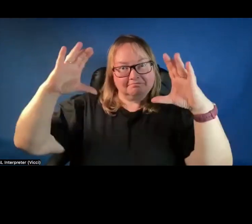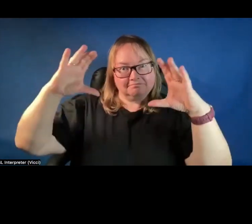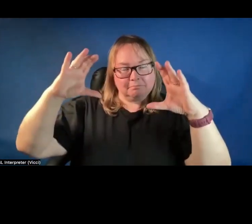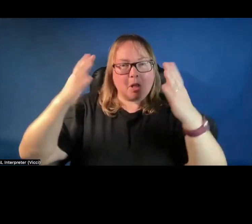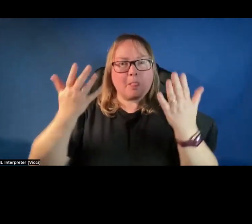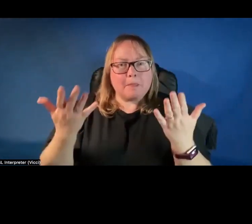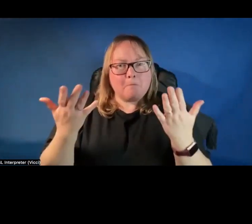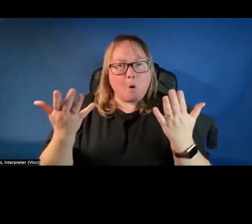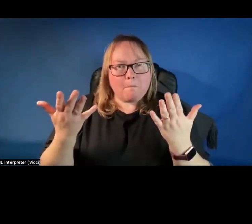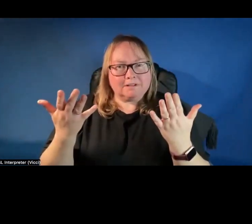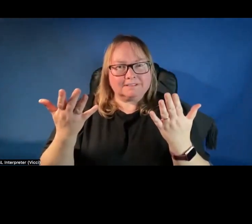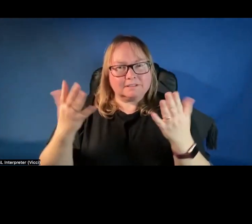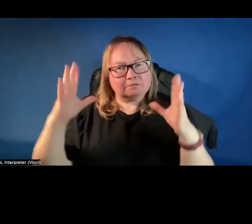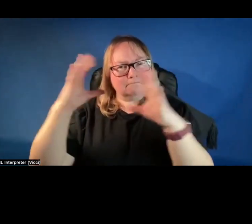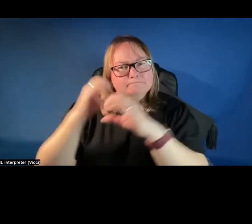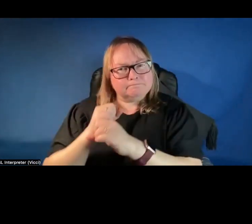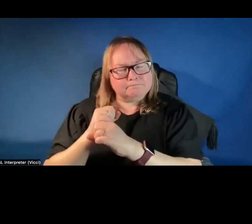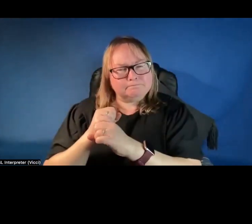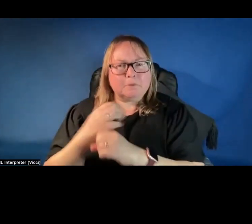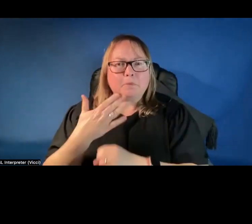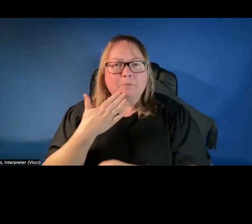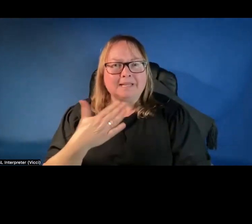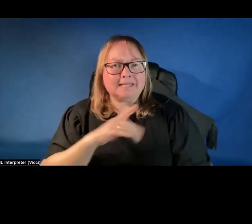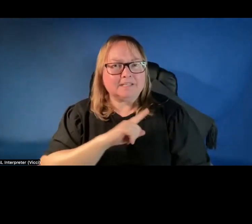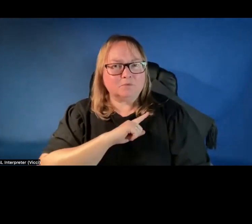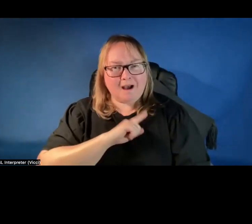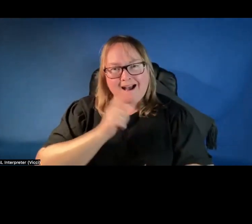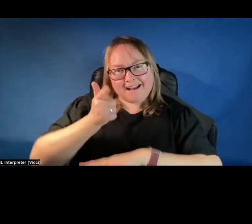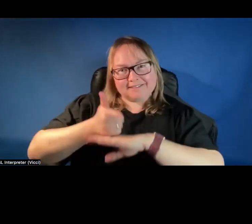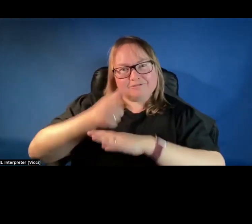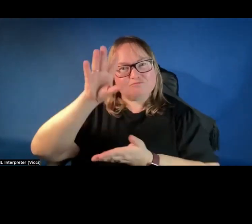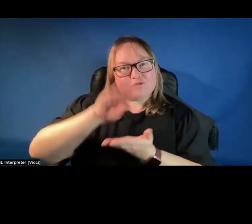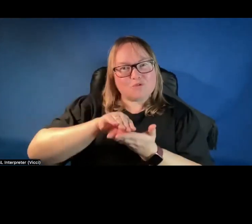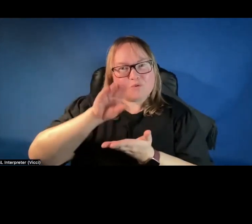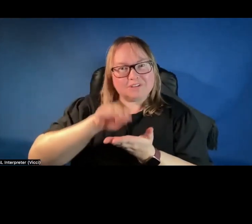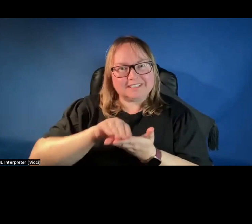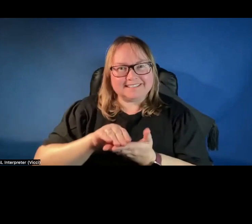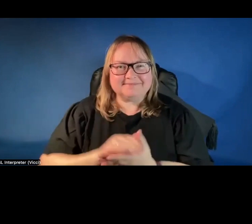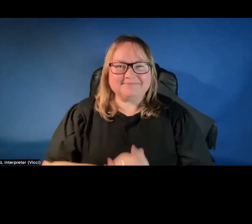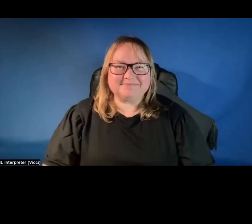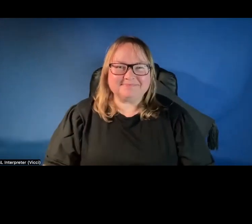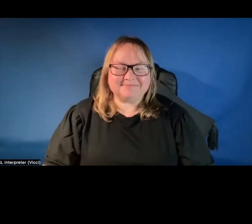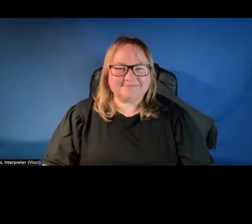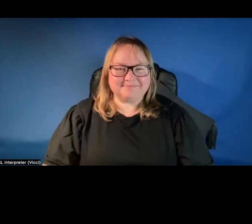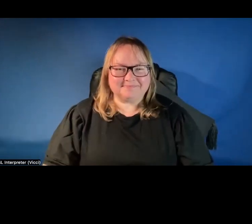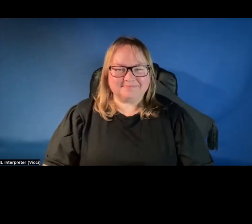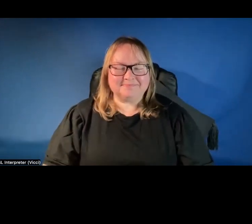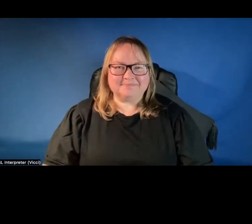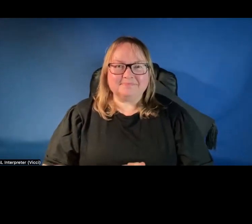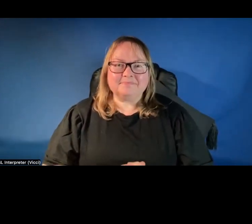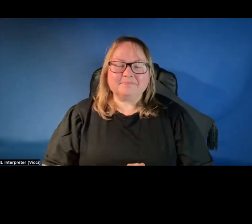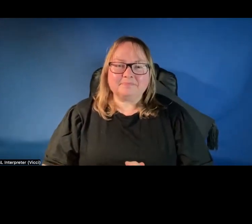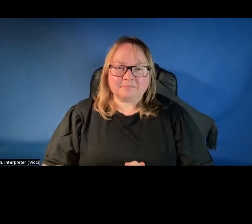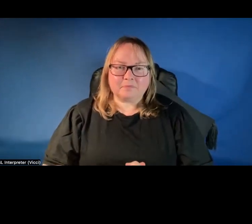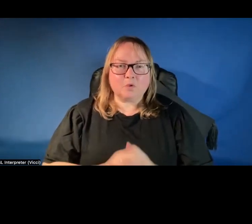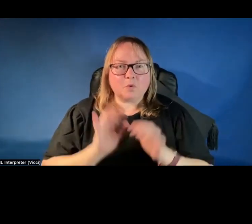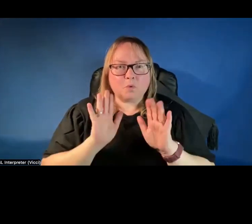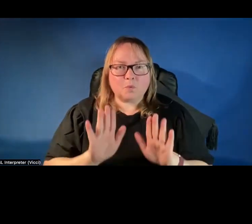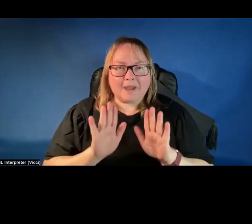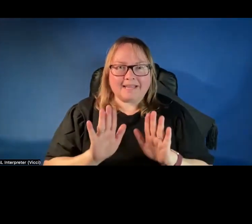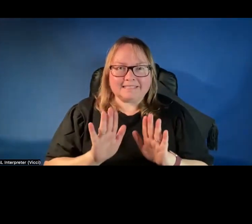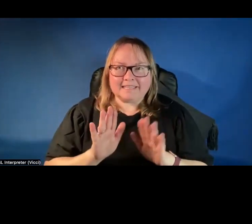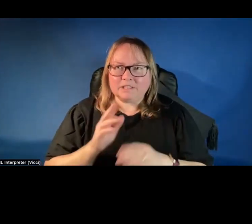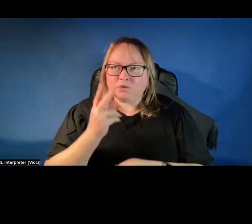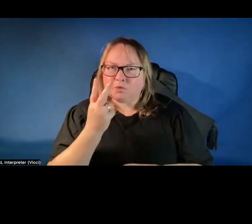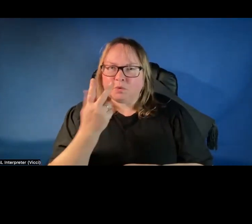trying to record it, we're gonna ask that you keep them off for now, please. I'll just give it another couple of minutes for